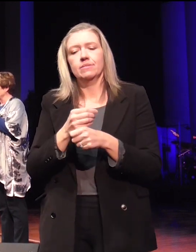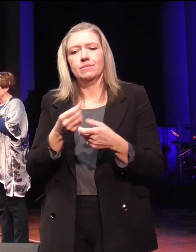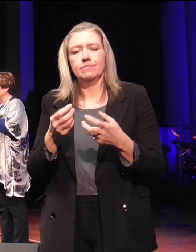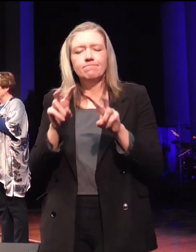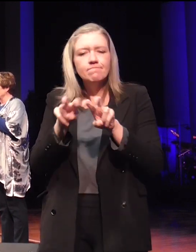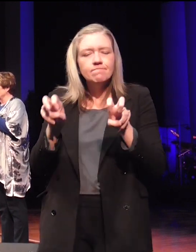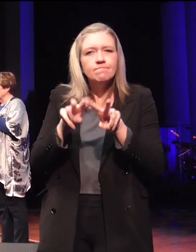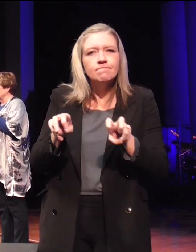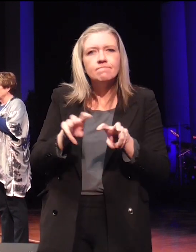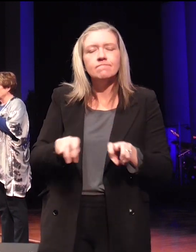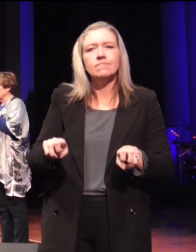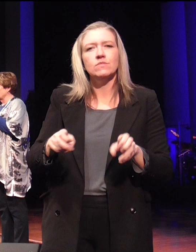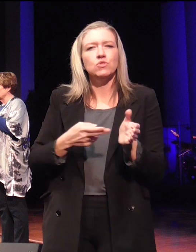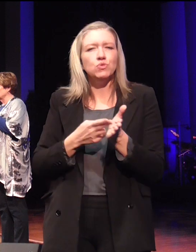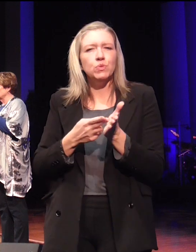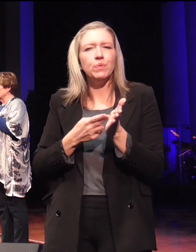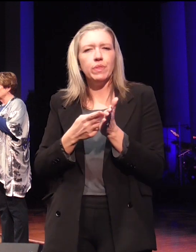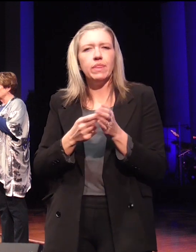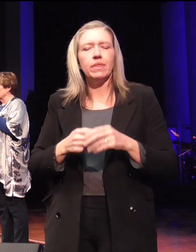truth